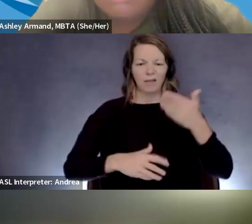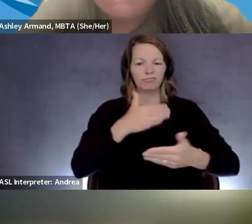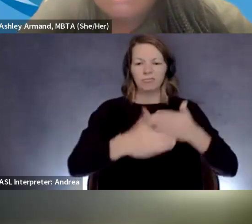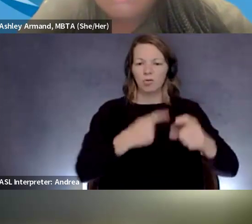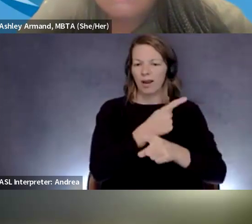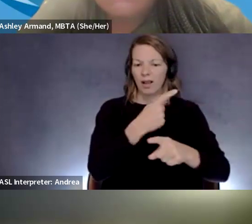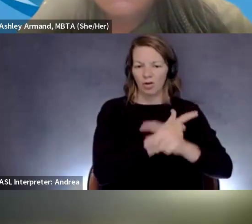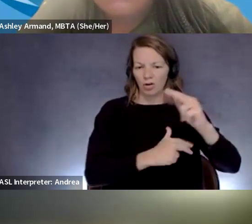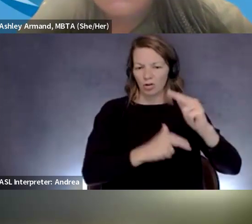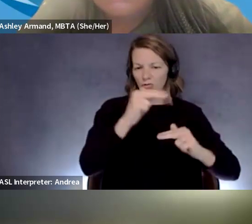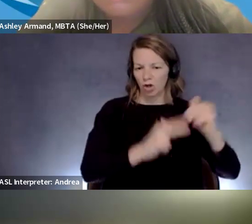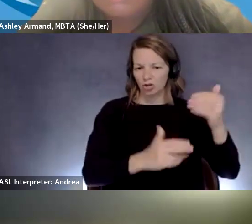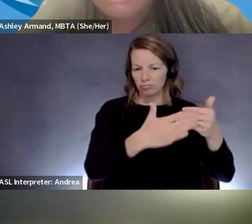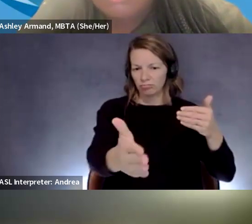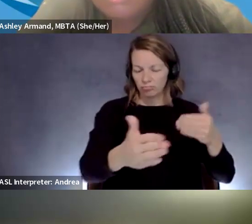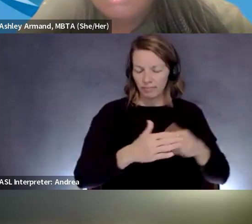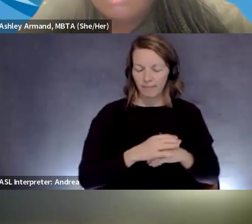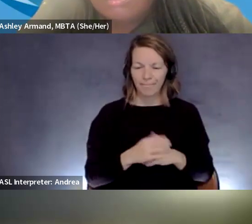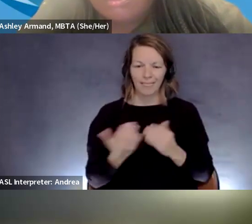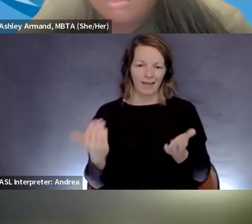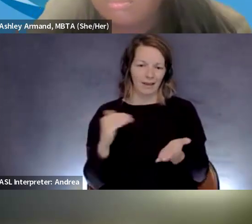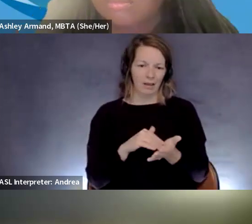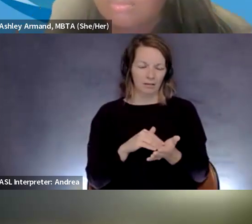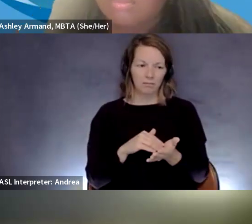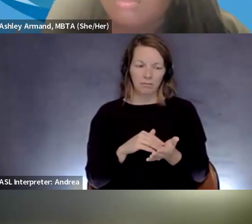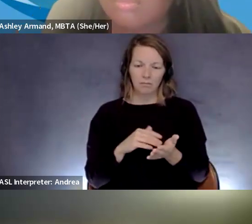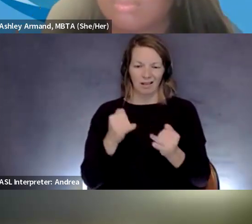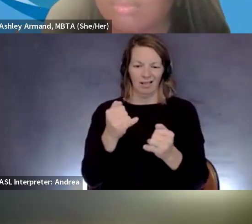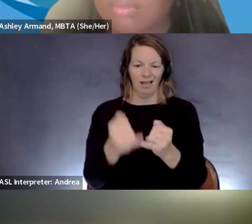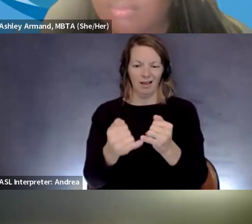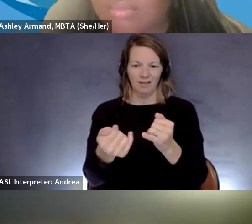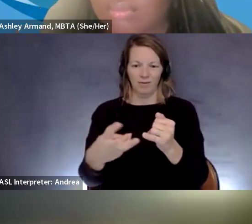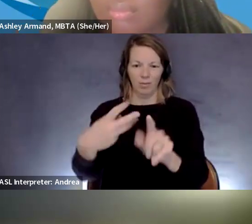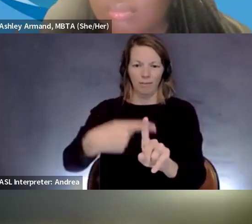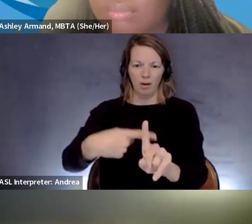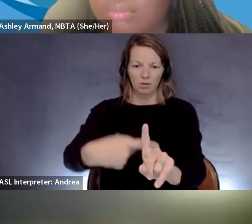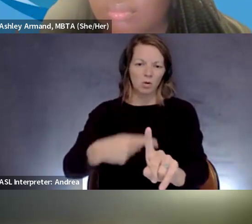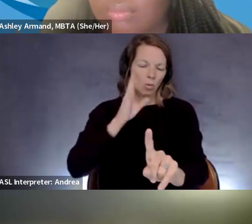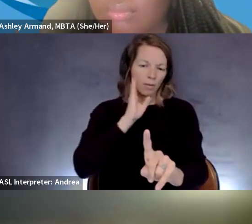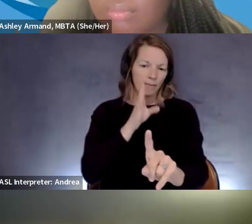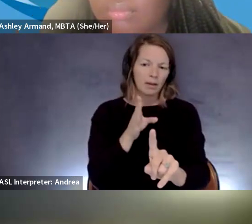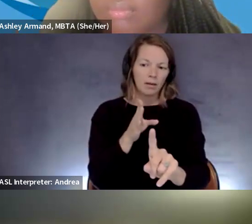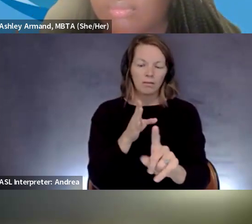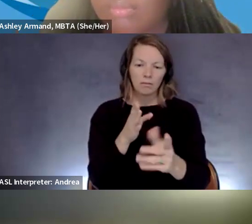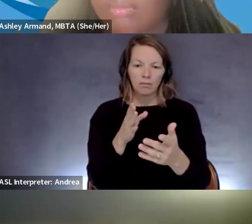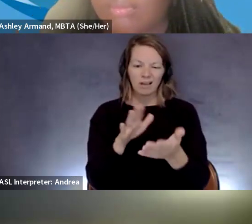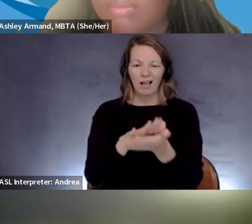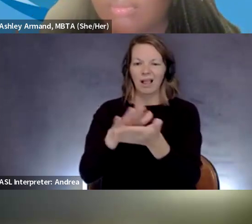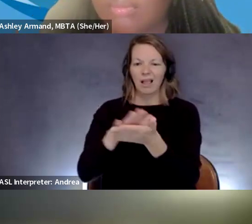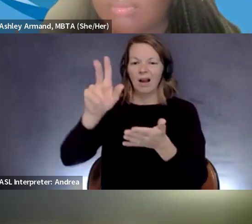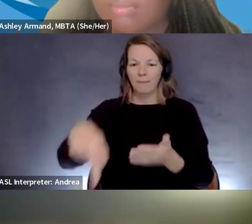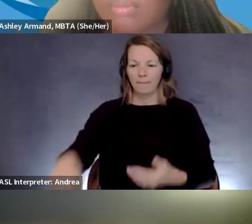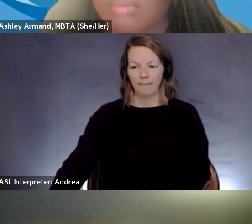usual from there on out. And again, the last couple months of that construction period will be sort of cleanup